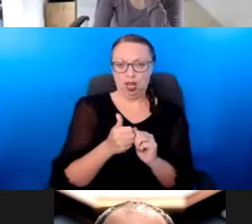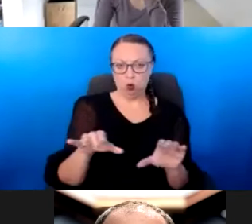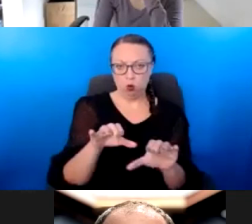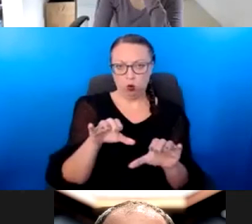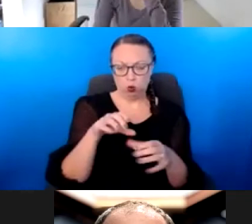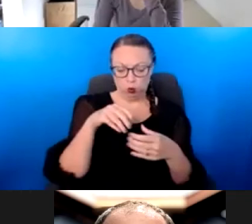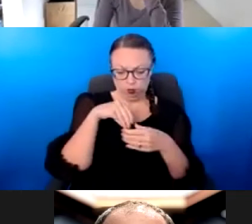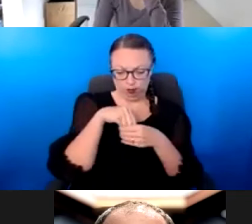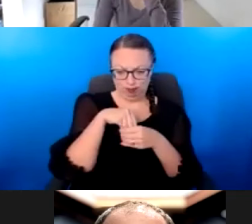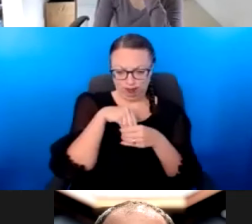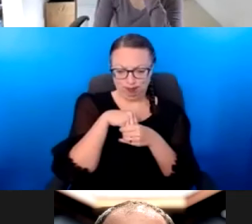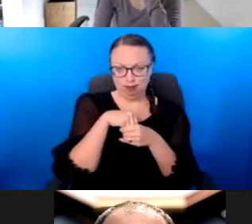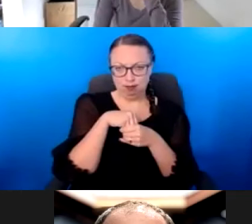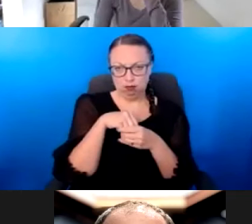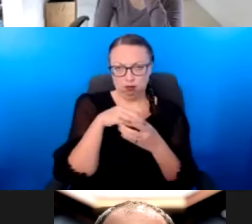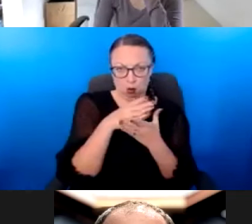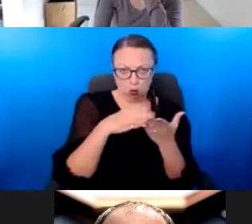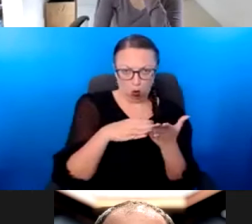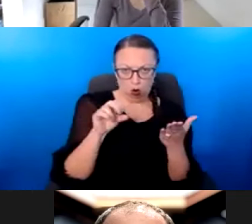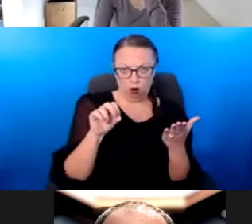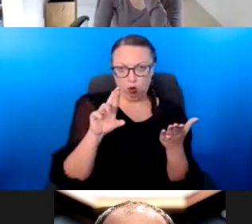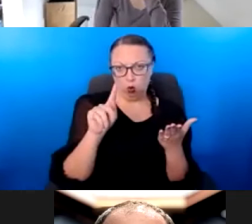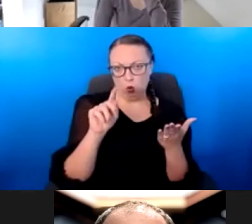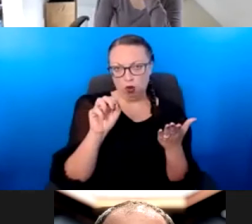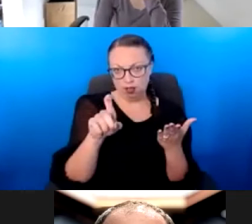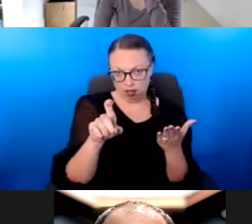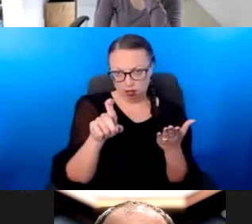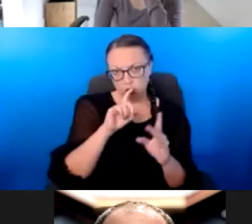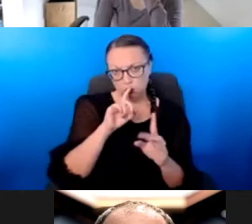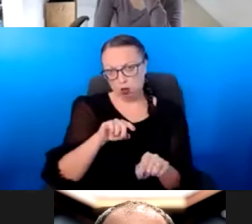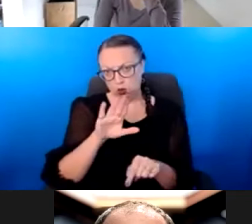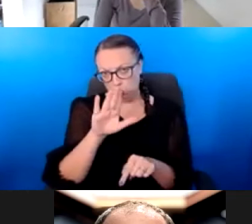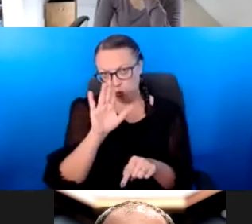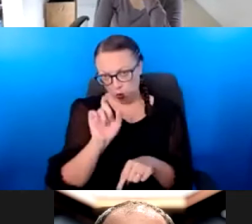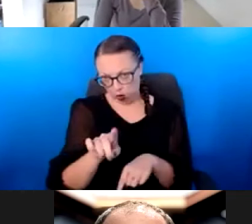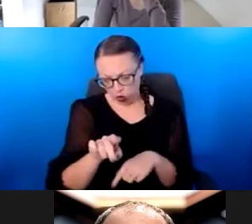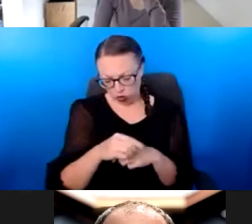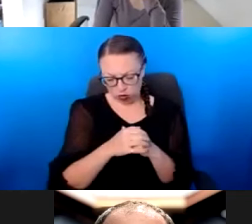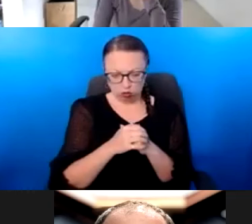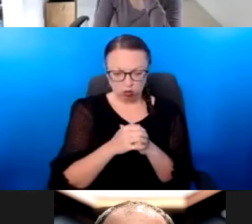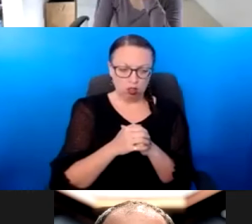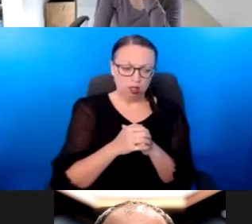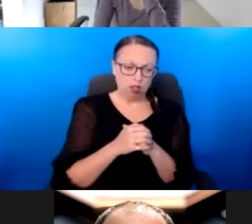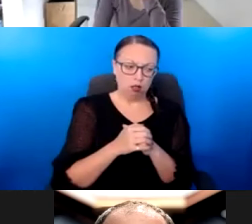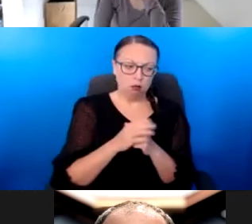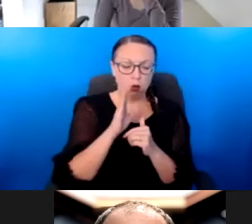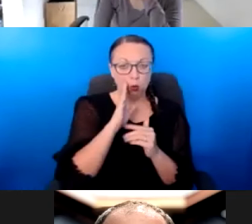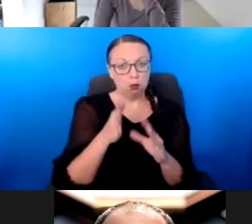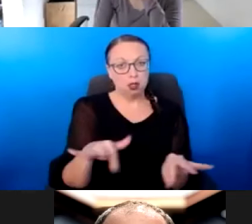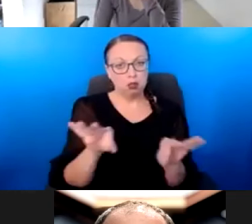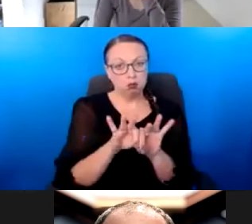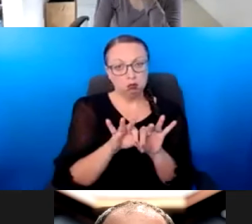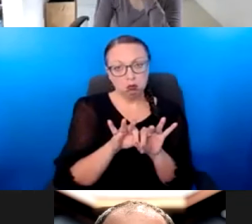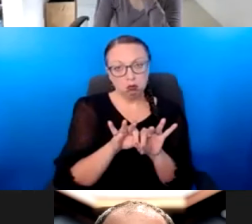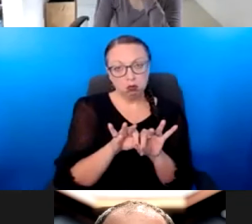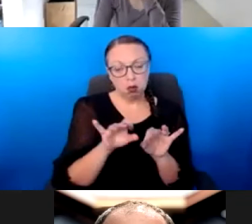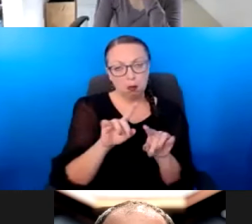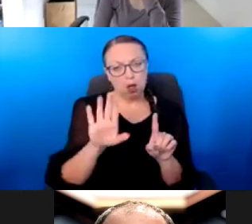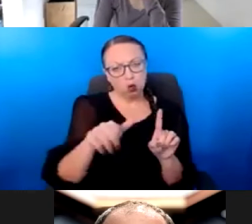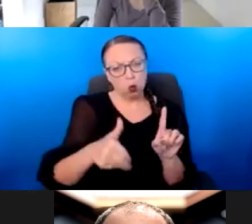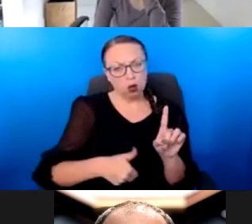a piece of cortex to answer your question, it certainly would be worthwhile. But I think your